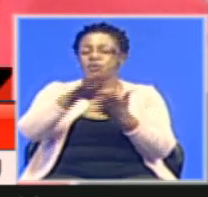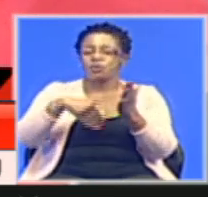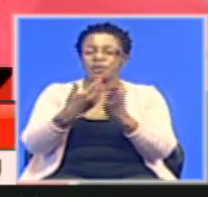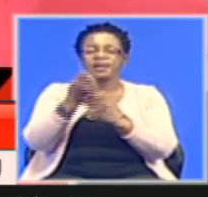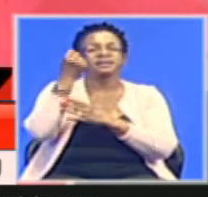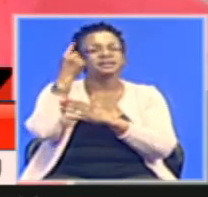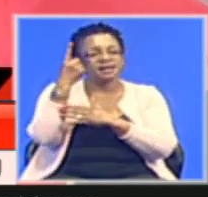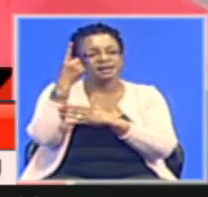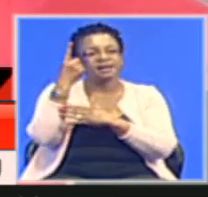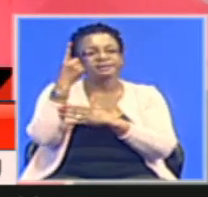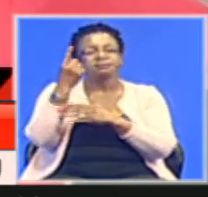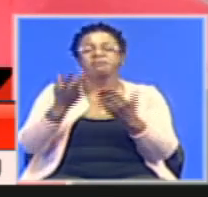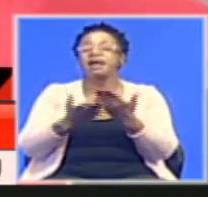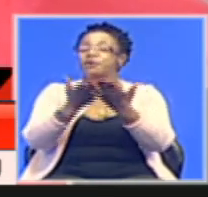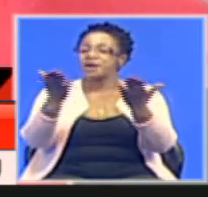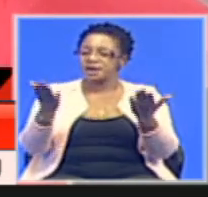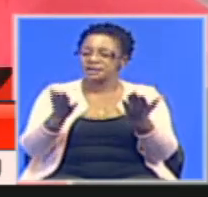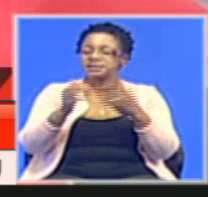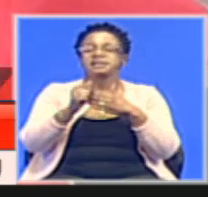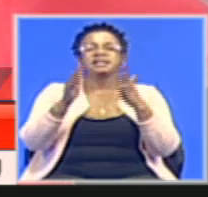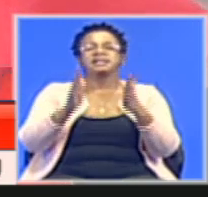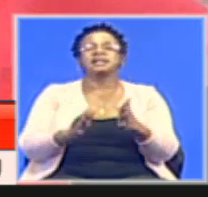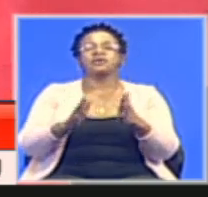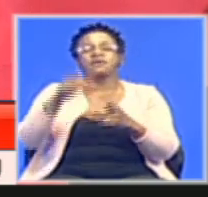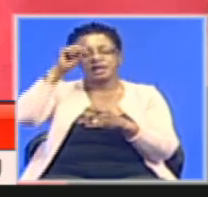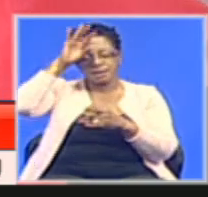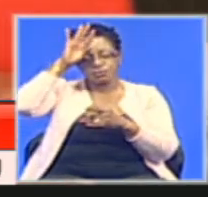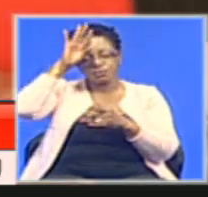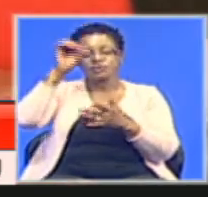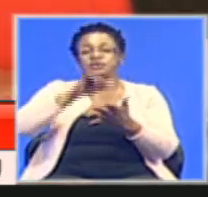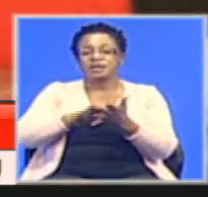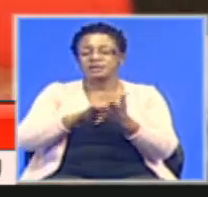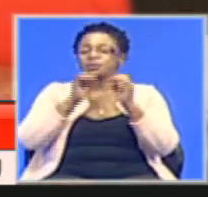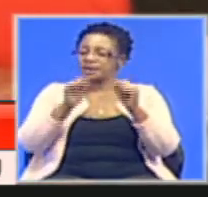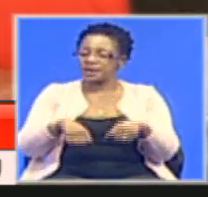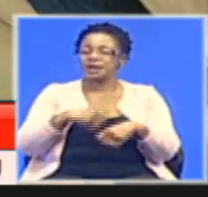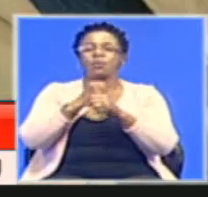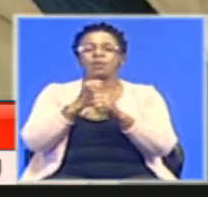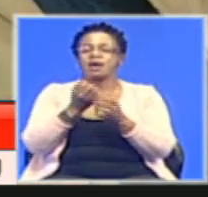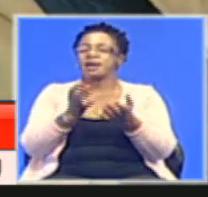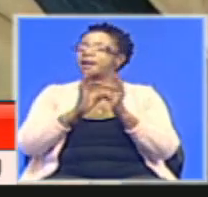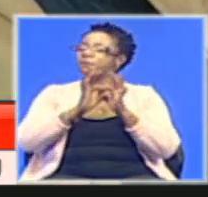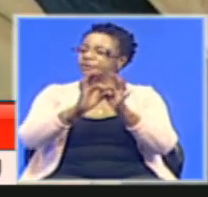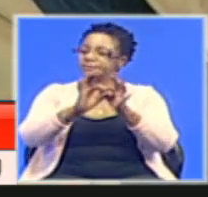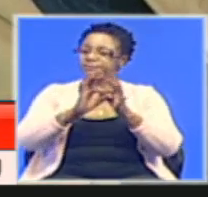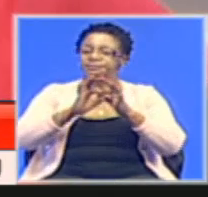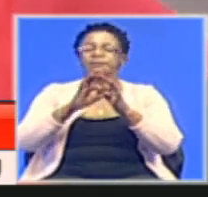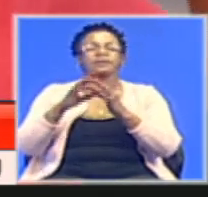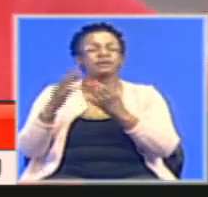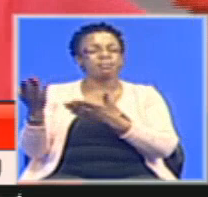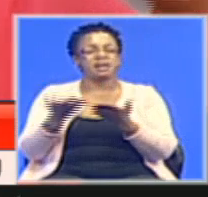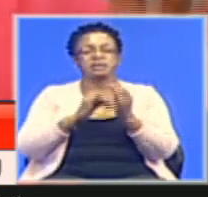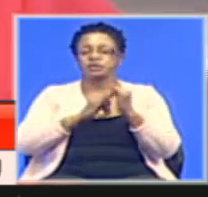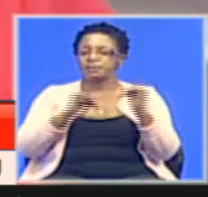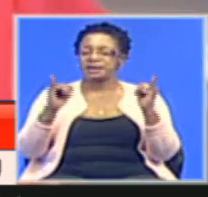be upon us leaders of Kiambu, so that we can work in harmony to bring soberness in